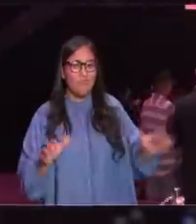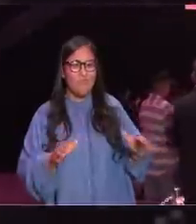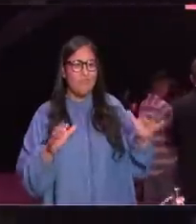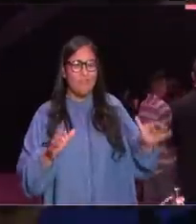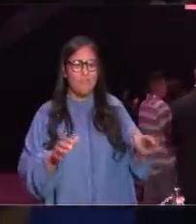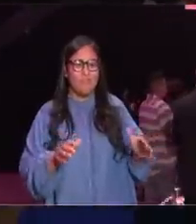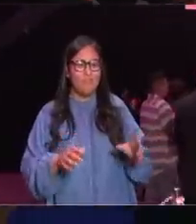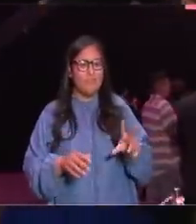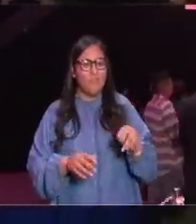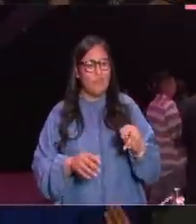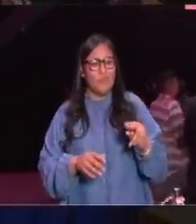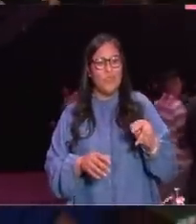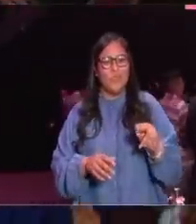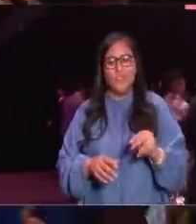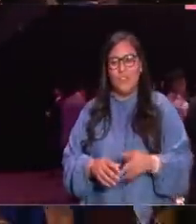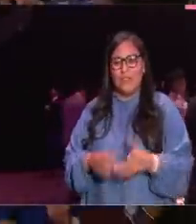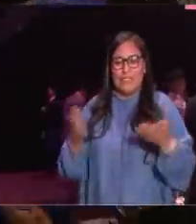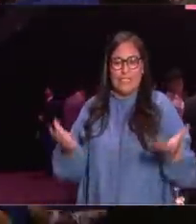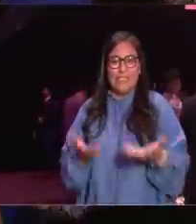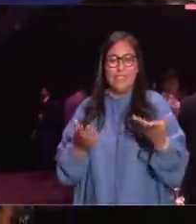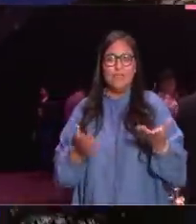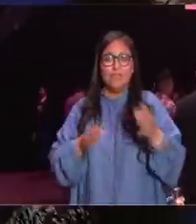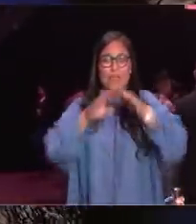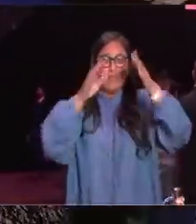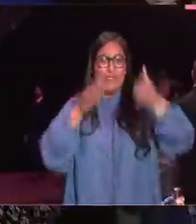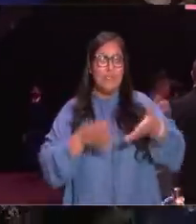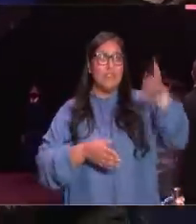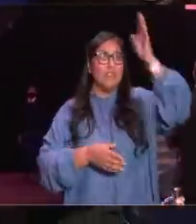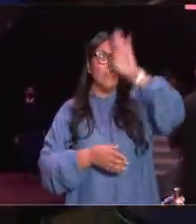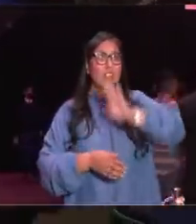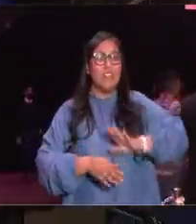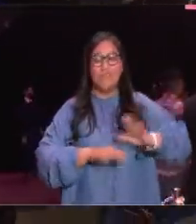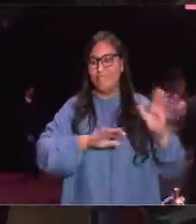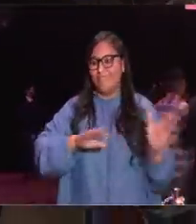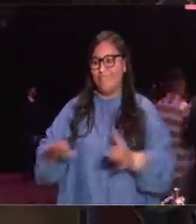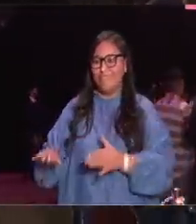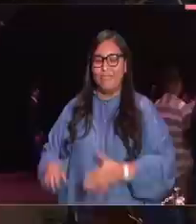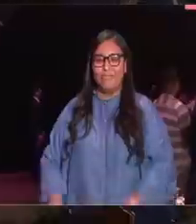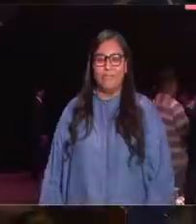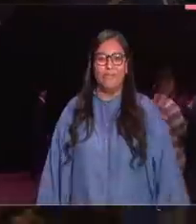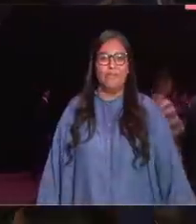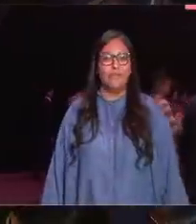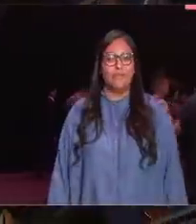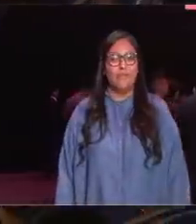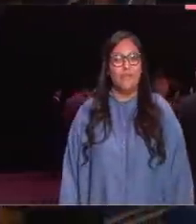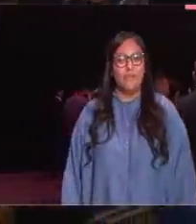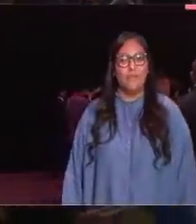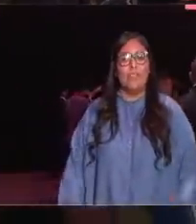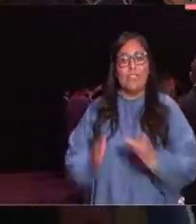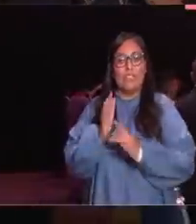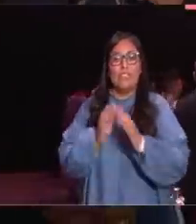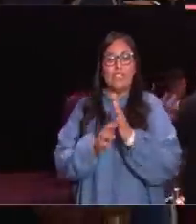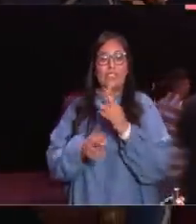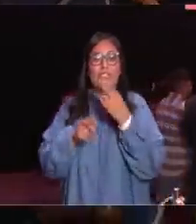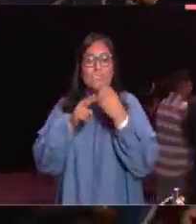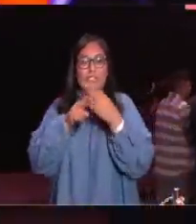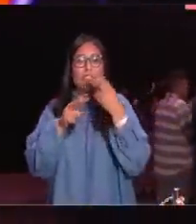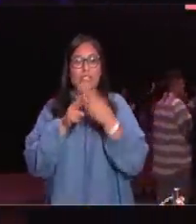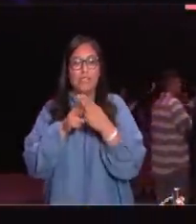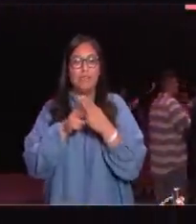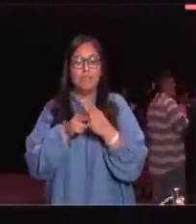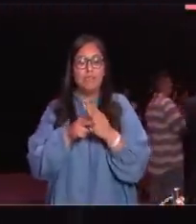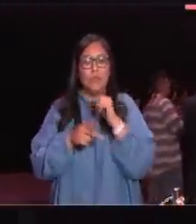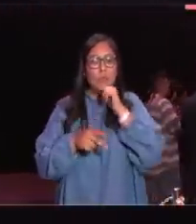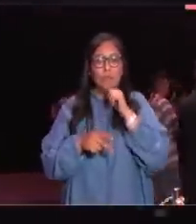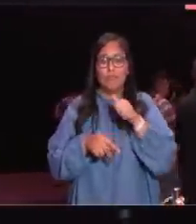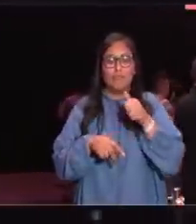casa de Dios y puerta al cielo. Lord, we rebuke every work of the devil in the name of Jesus. Devil, let it be known that this